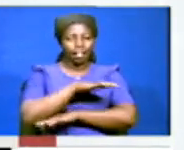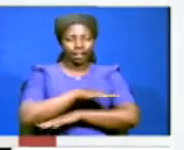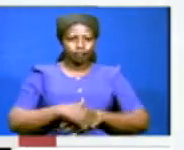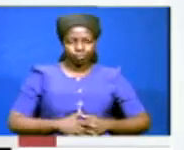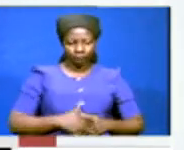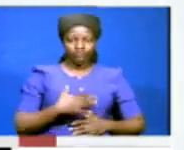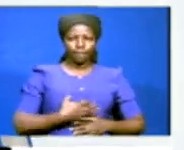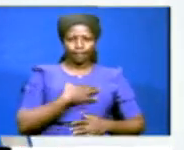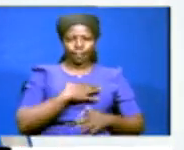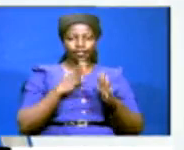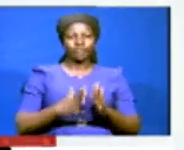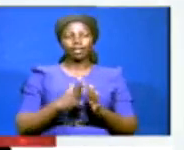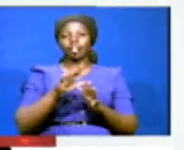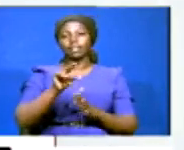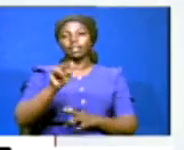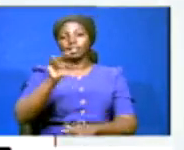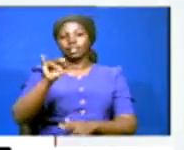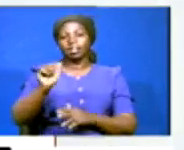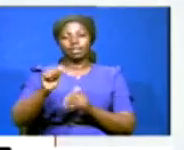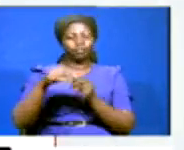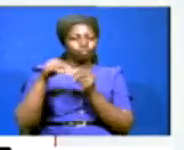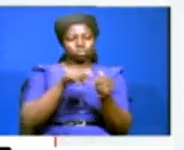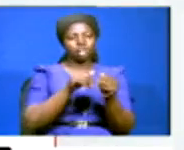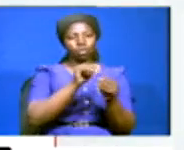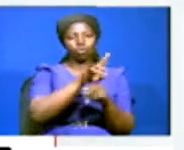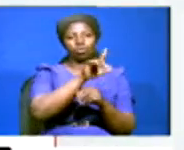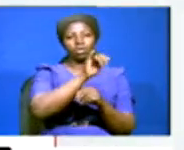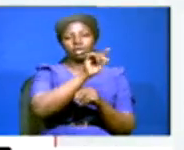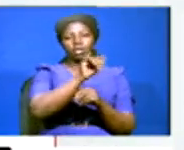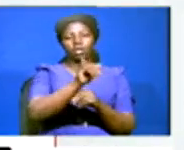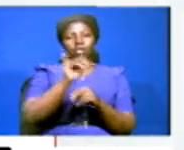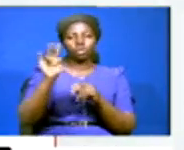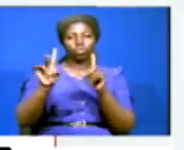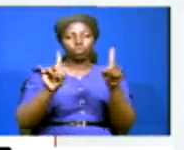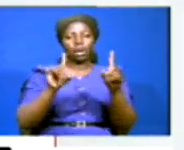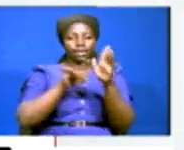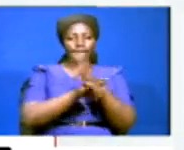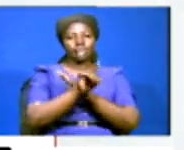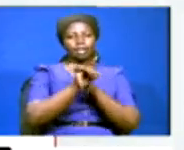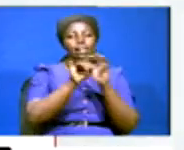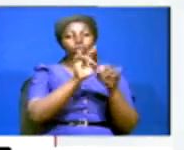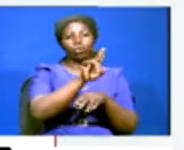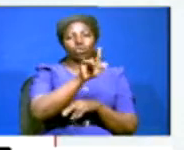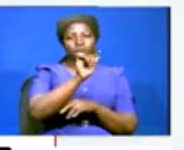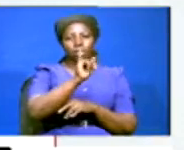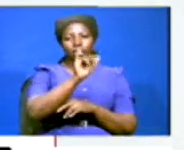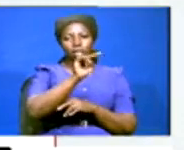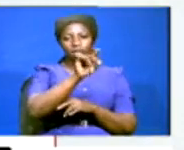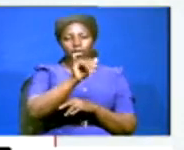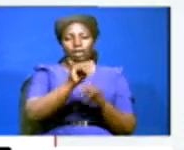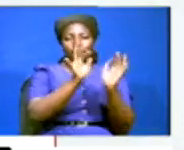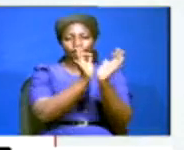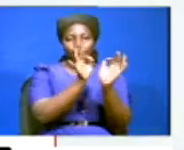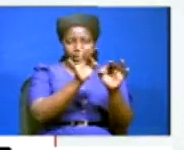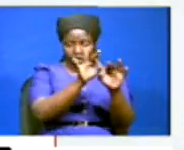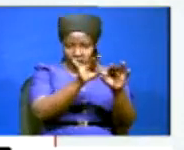visitors Nzoia FC humbled Ulinzi Stars 2-1 at the Ulinzi Sports Complex to leapfrog Tusker FC at the summit